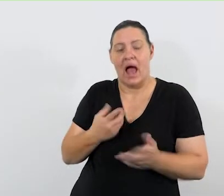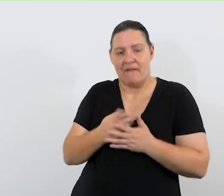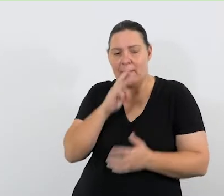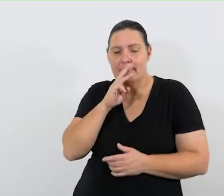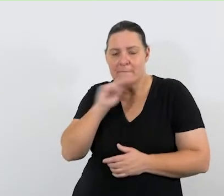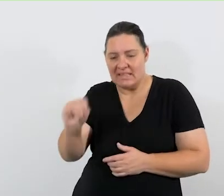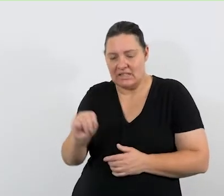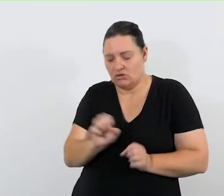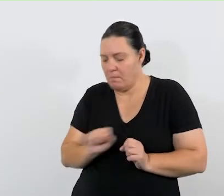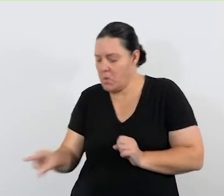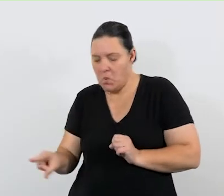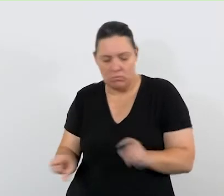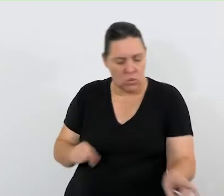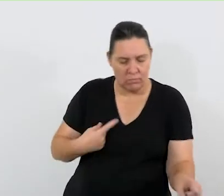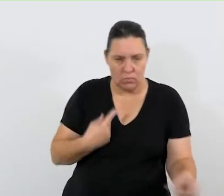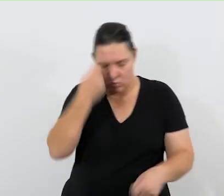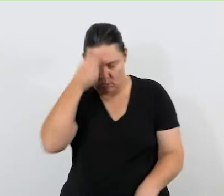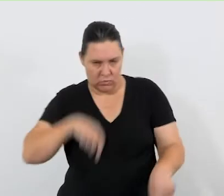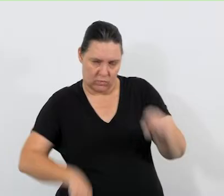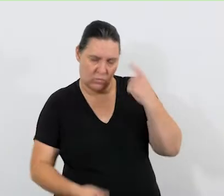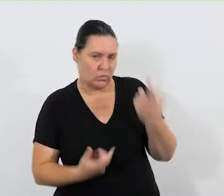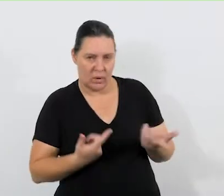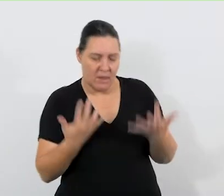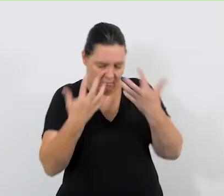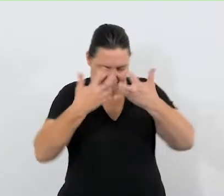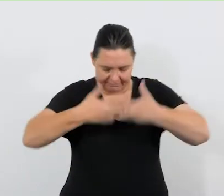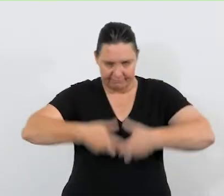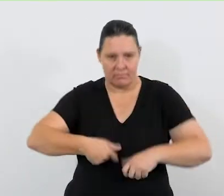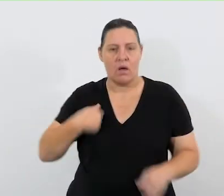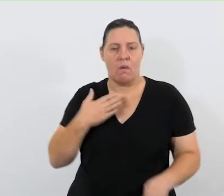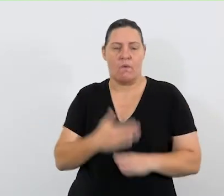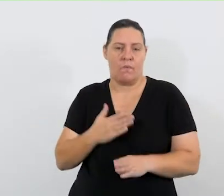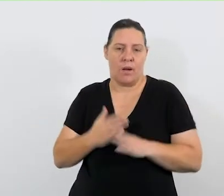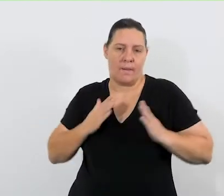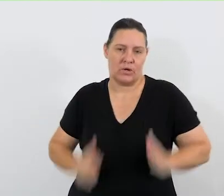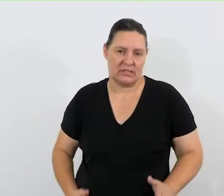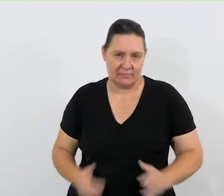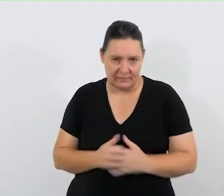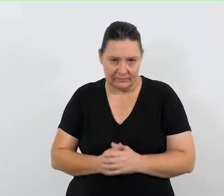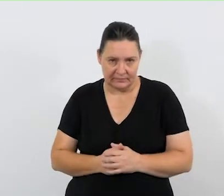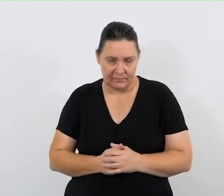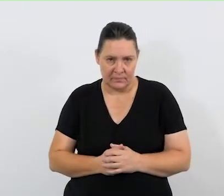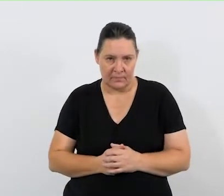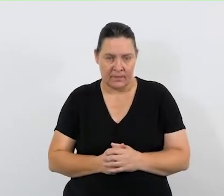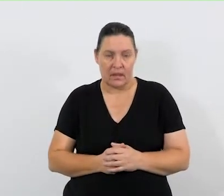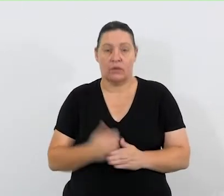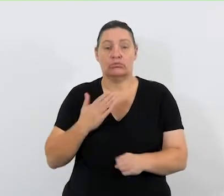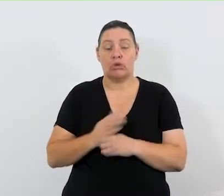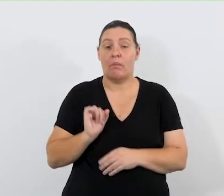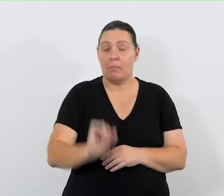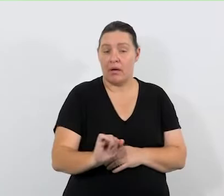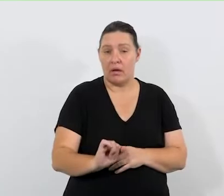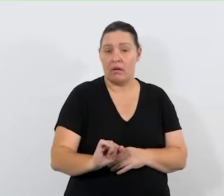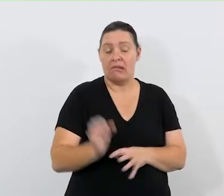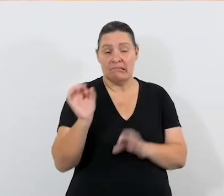specialized to carry messages. That's all they do. They carry messages that coordinate the functioning of the body. So